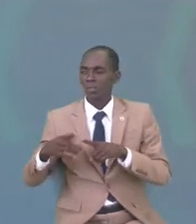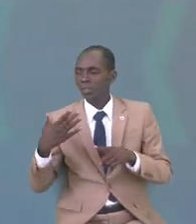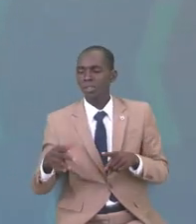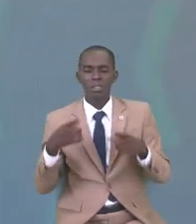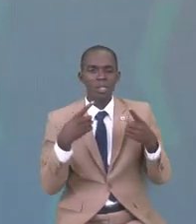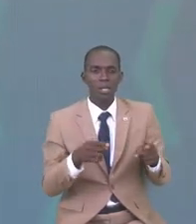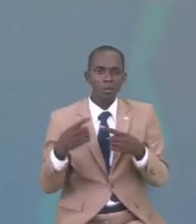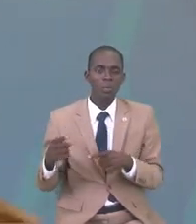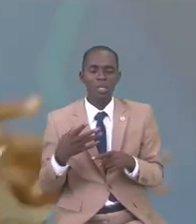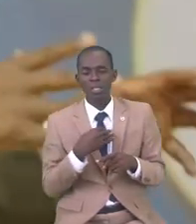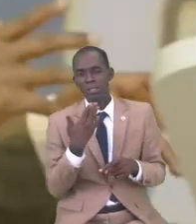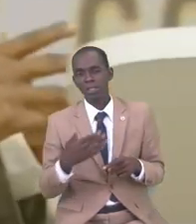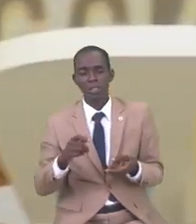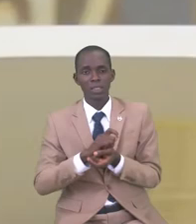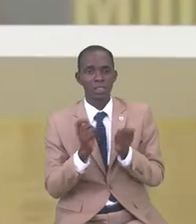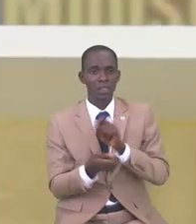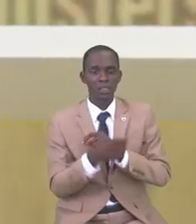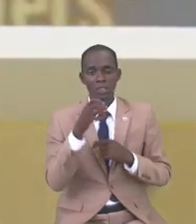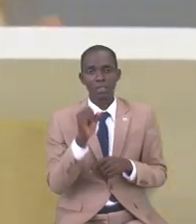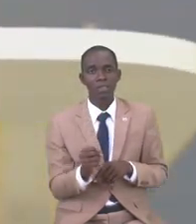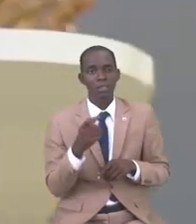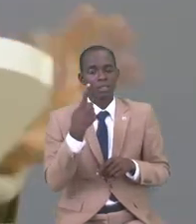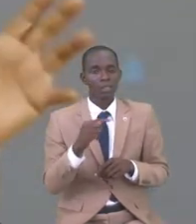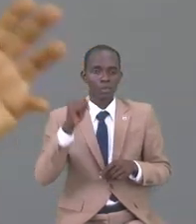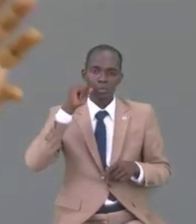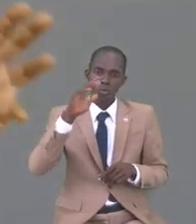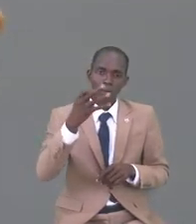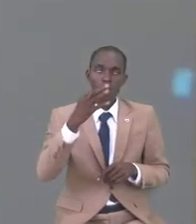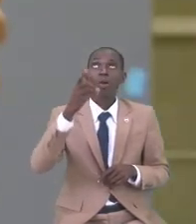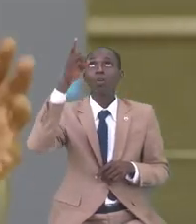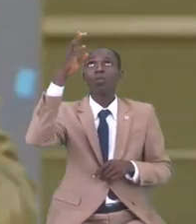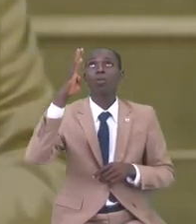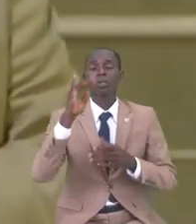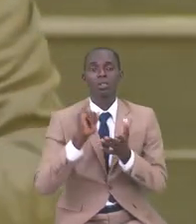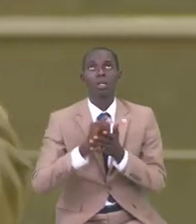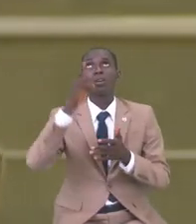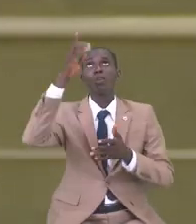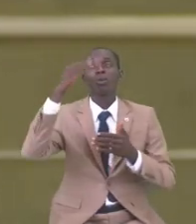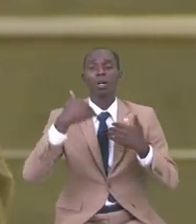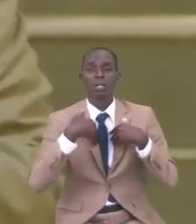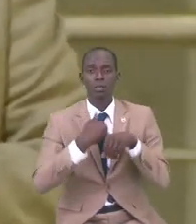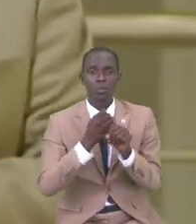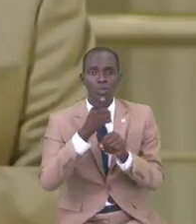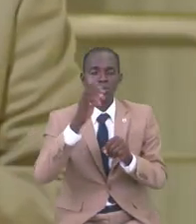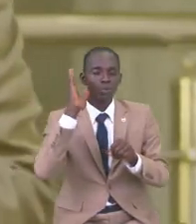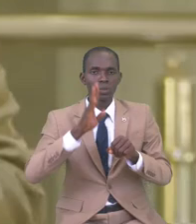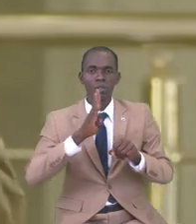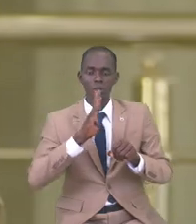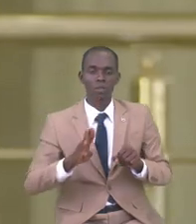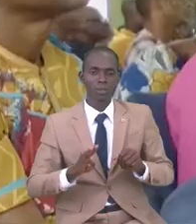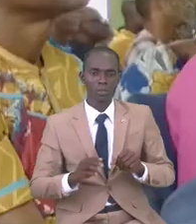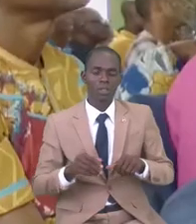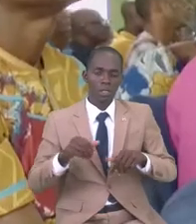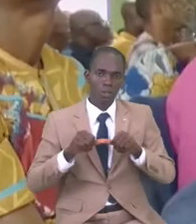conditions change. The woman of God, that God has made you, you will remain and abide